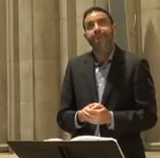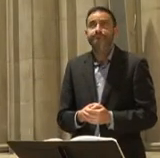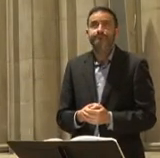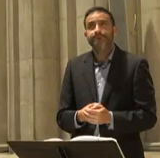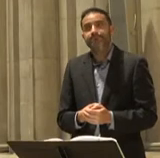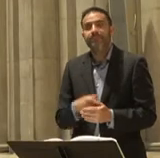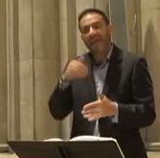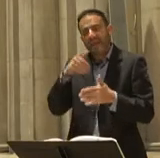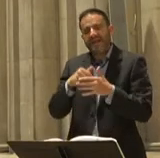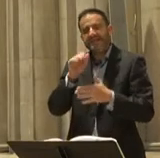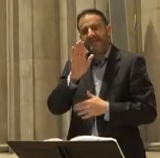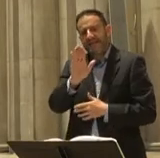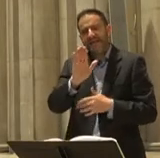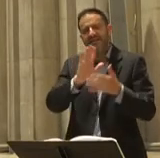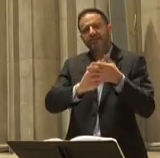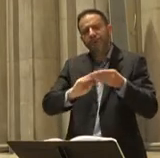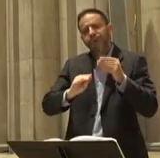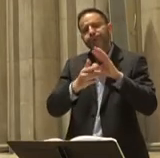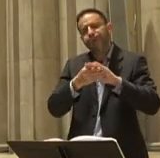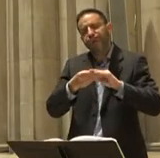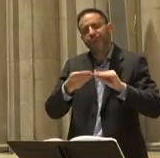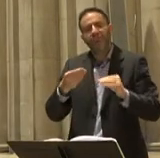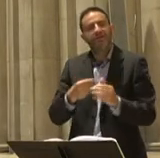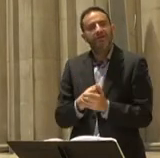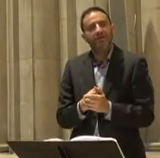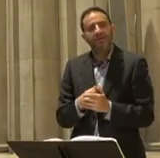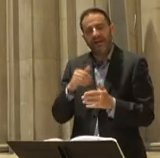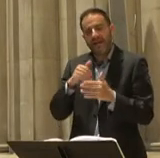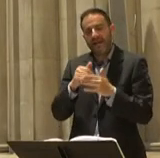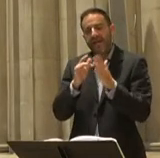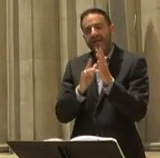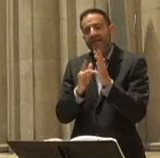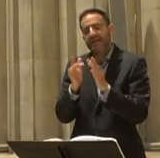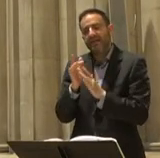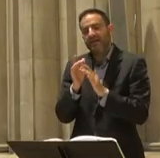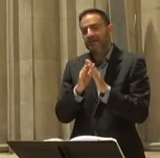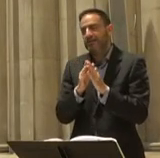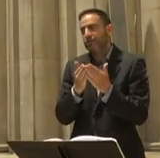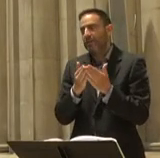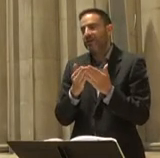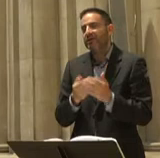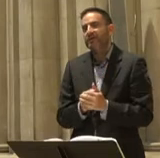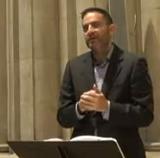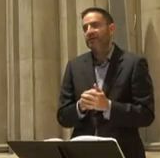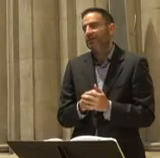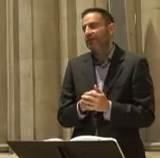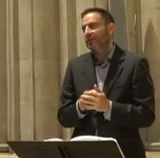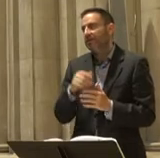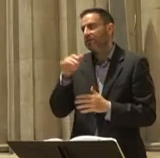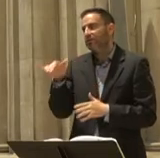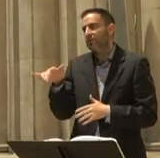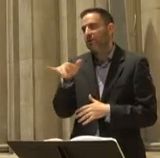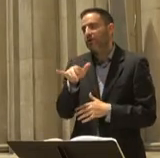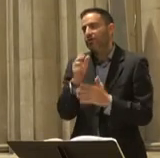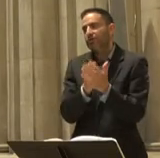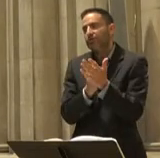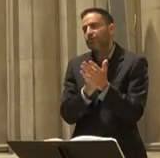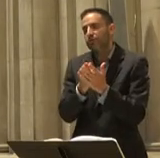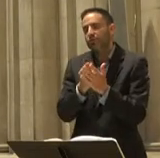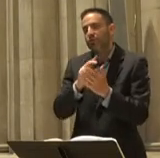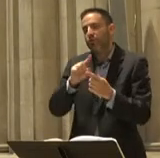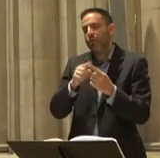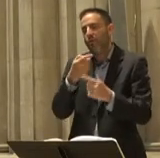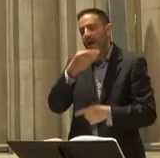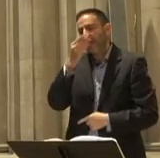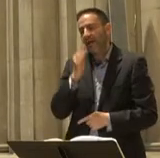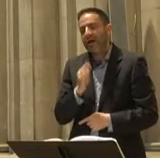in its parable state in the scriptures, then it's all too true. For when God,